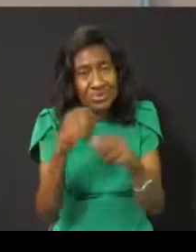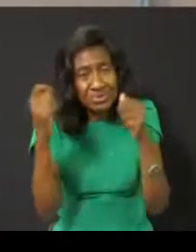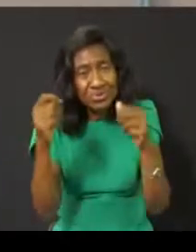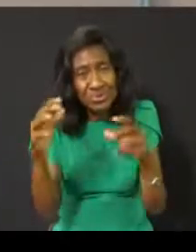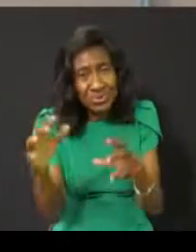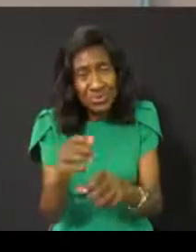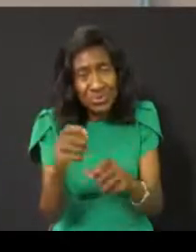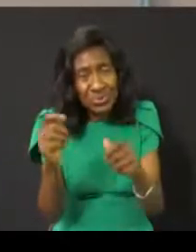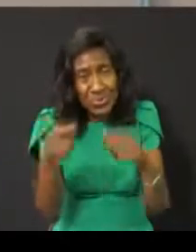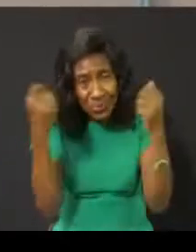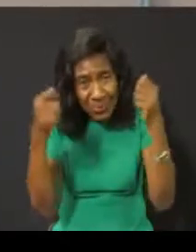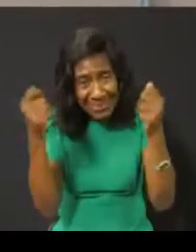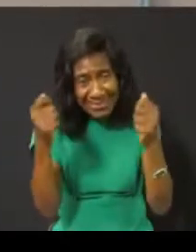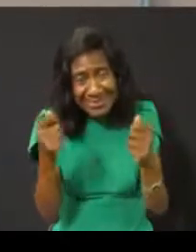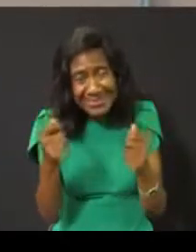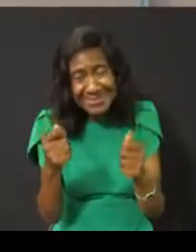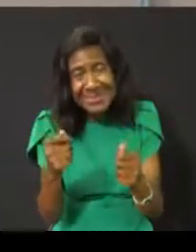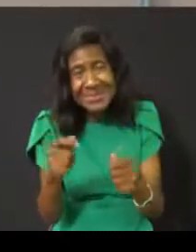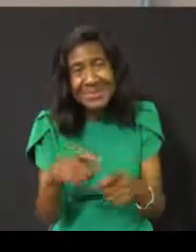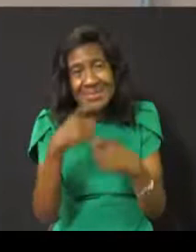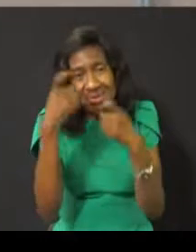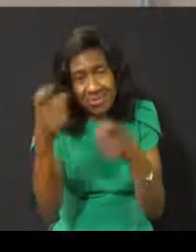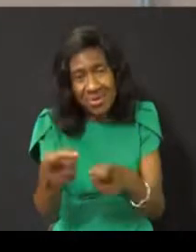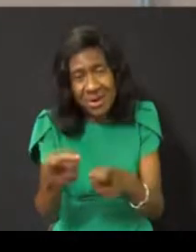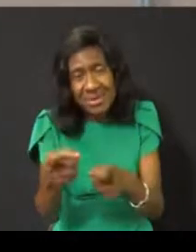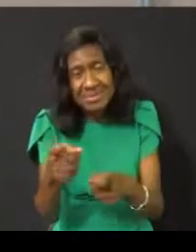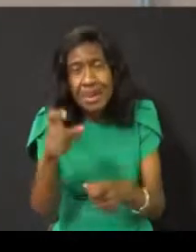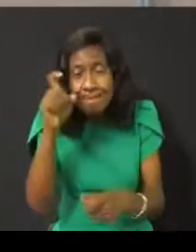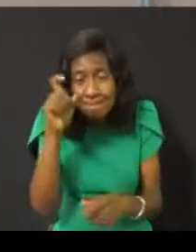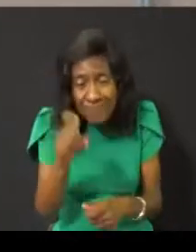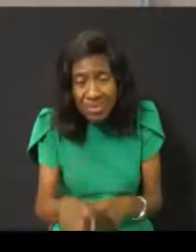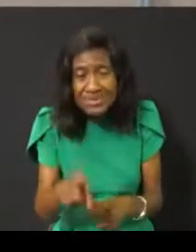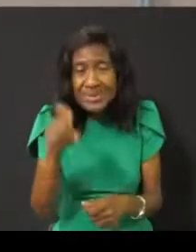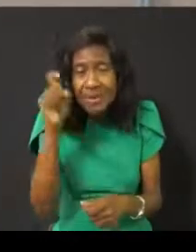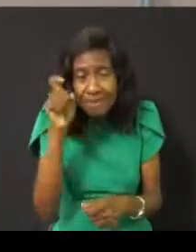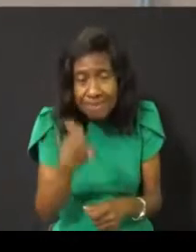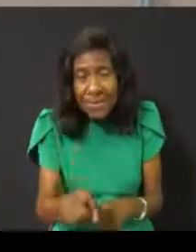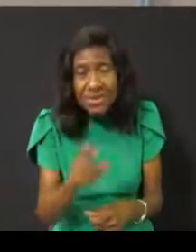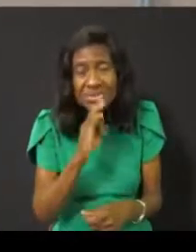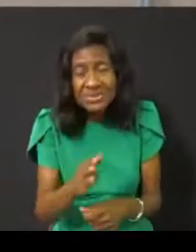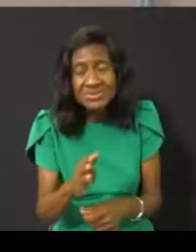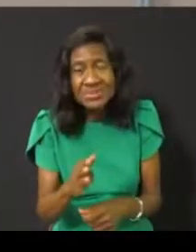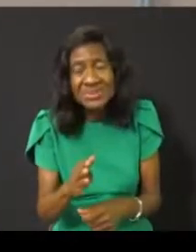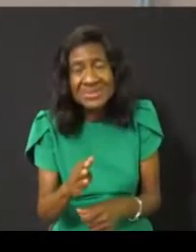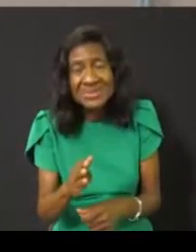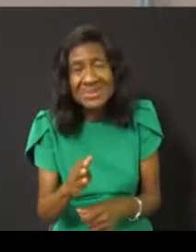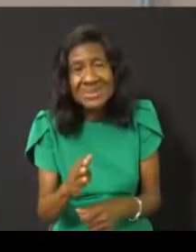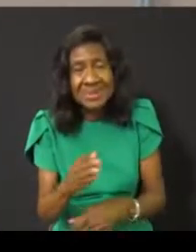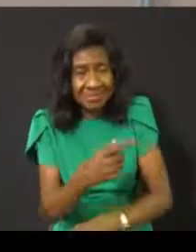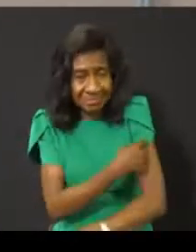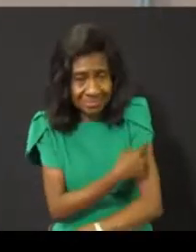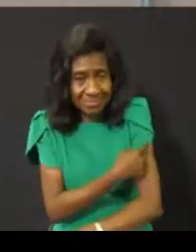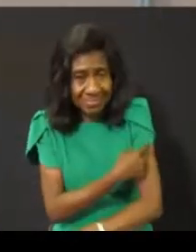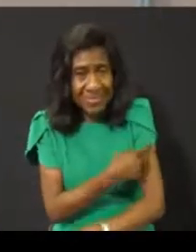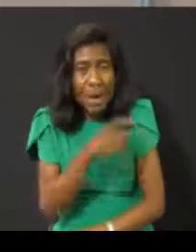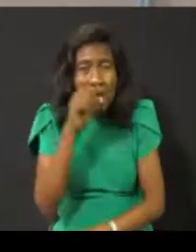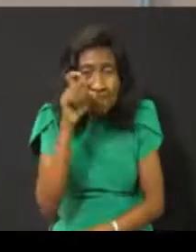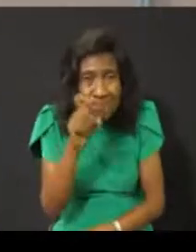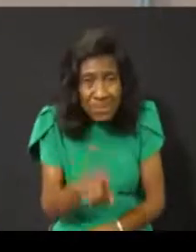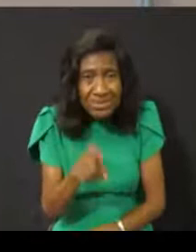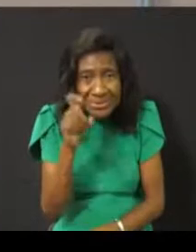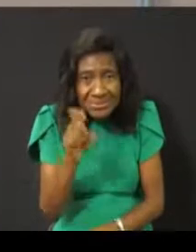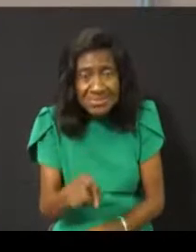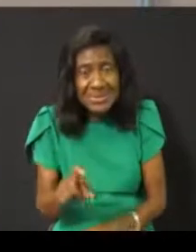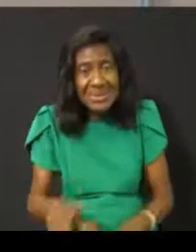random selection of a name, and verification of Caymanian, permanent or legally resident status in the Cayman